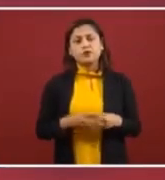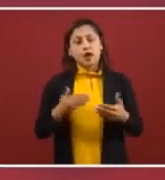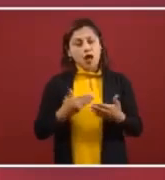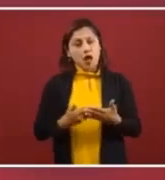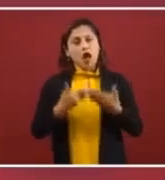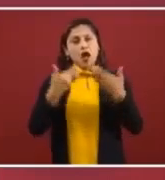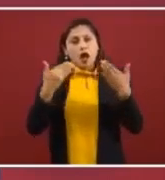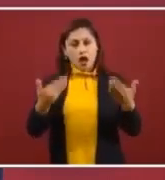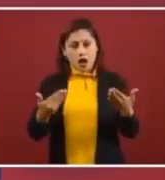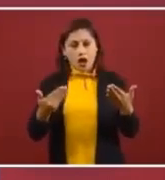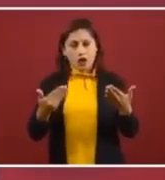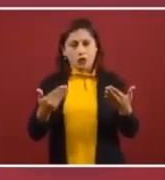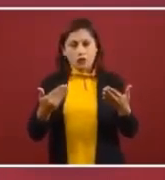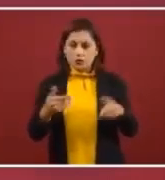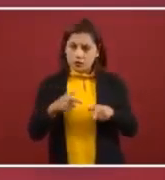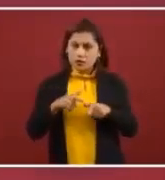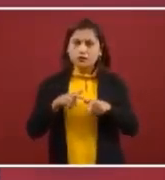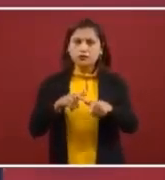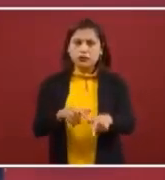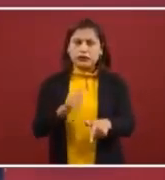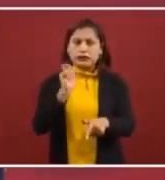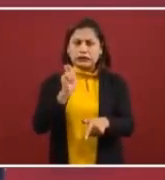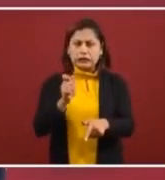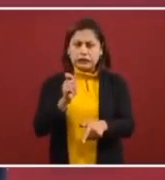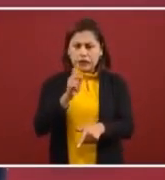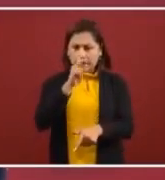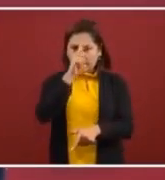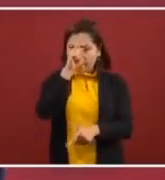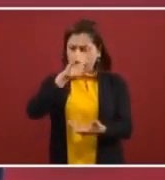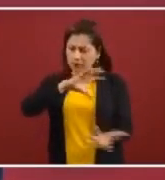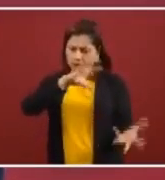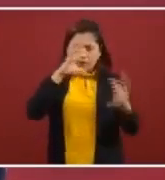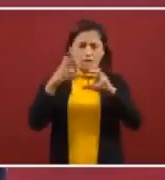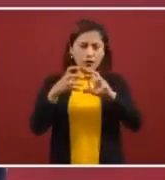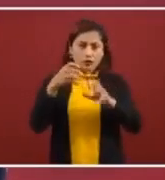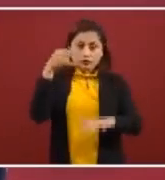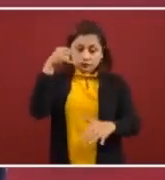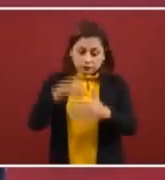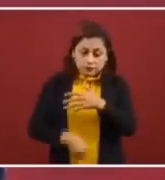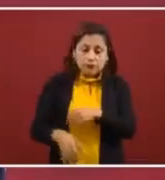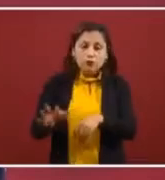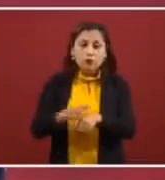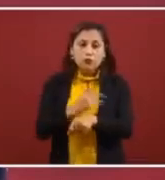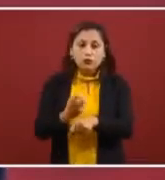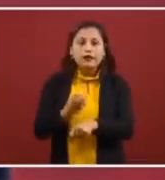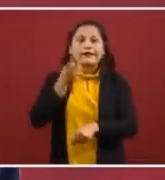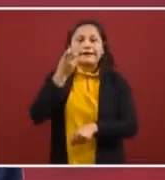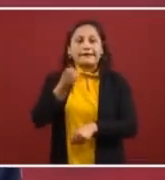continue to attend to the causes that originate violence.